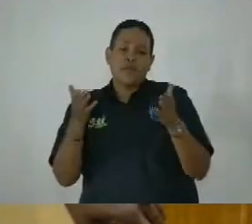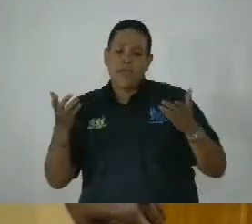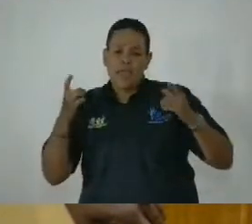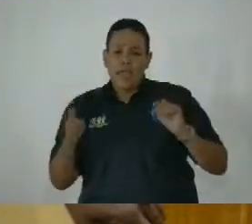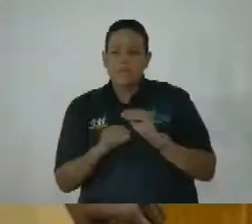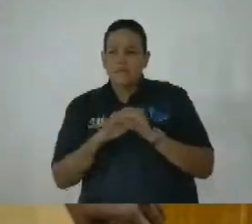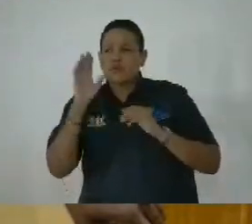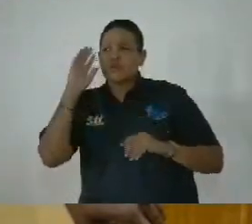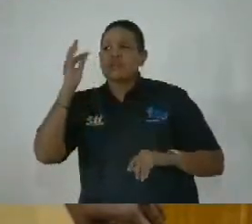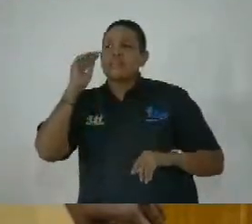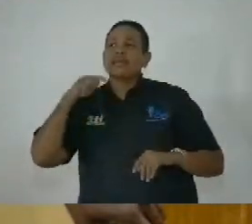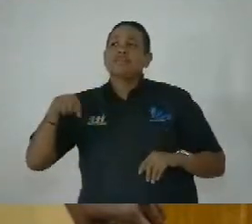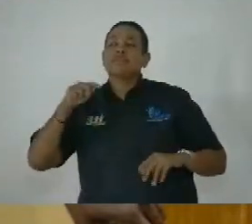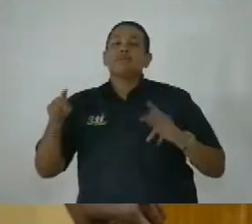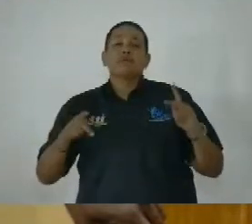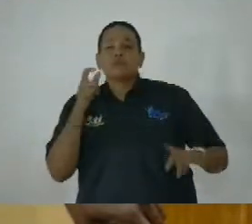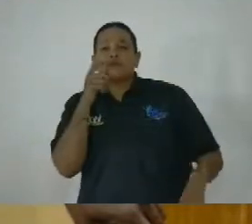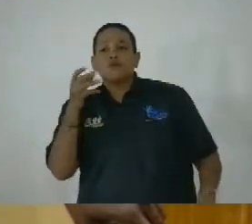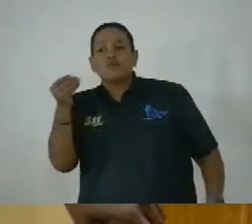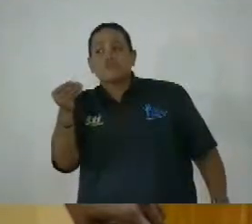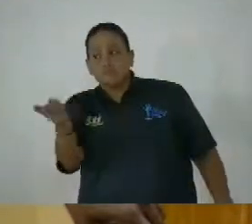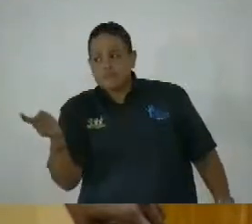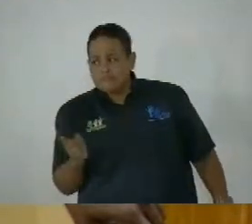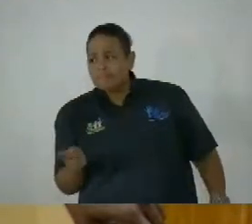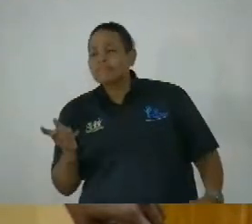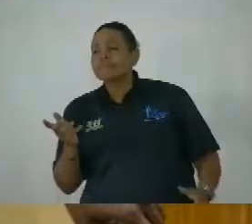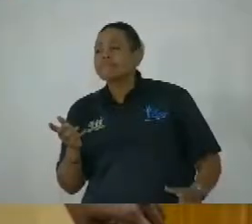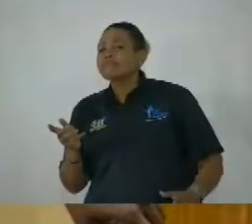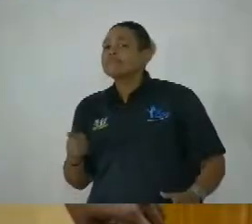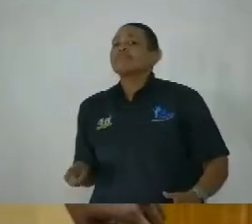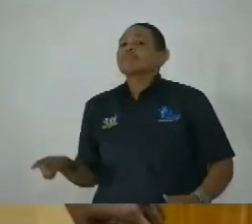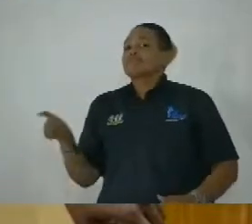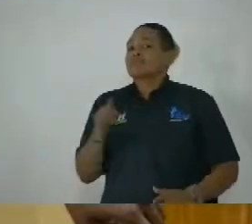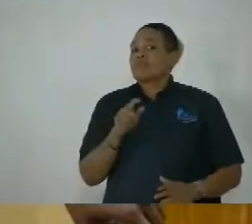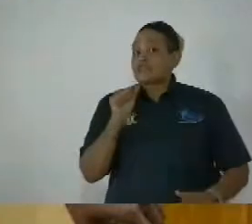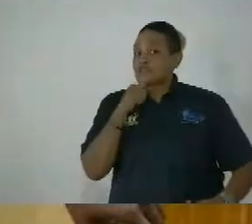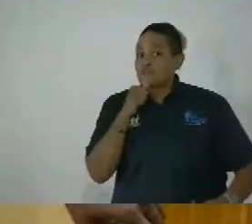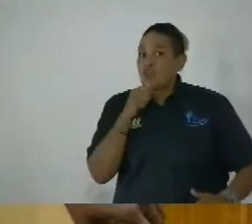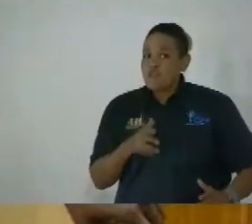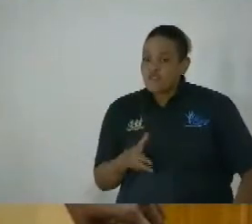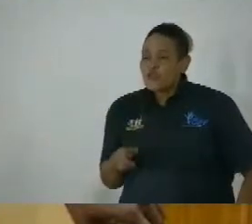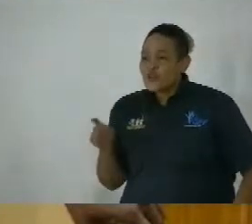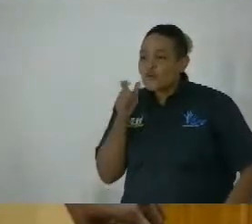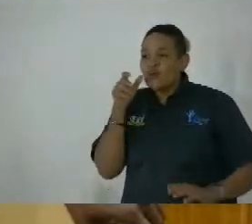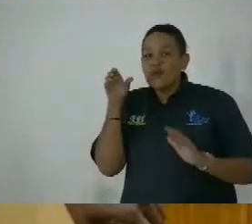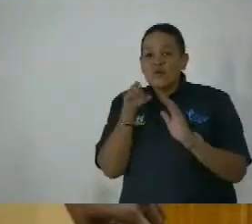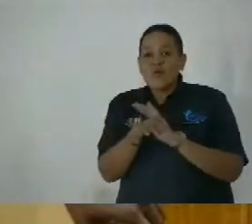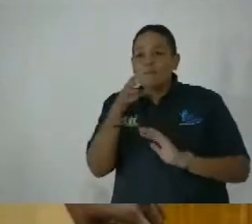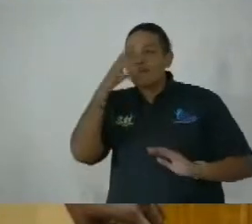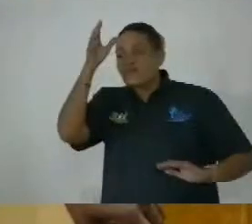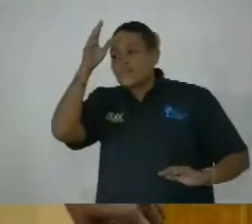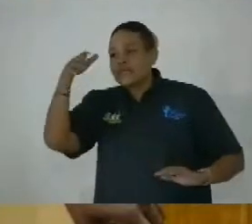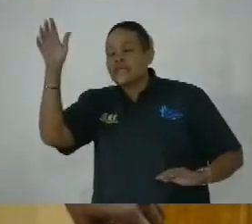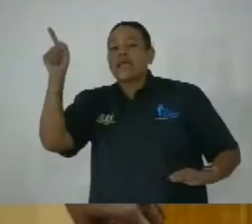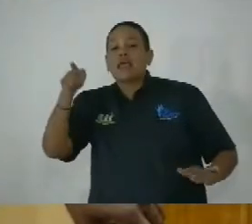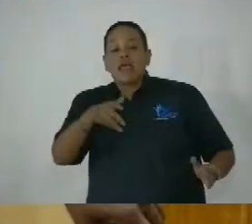would think of these victims. These are the pain, these are the sufferers of crime.